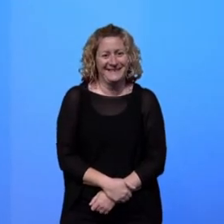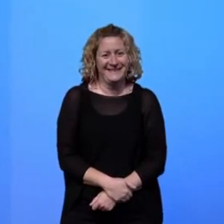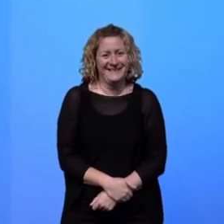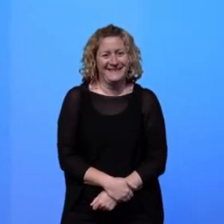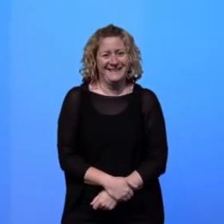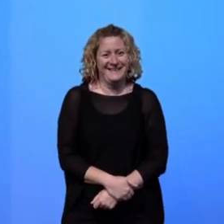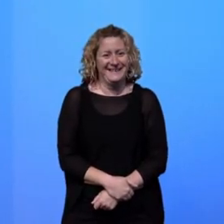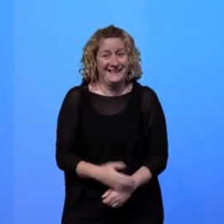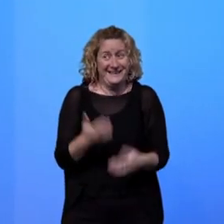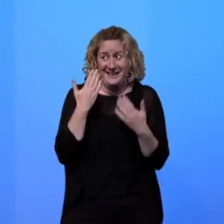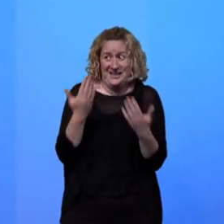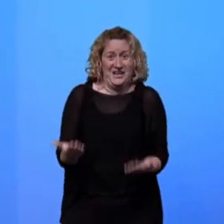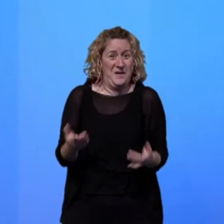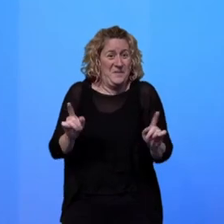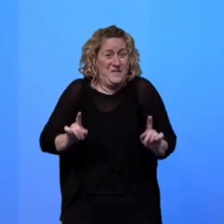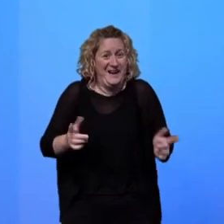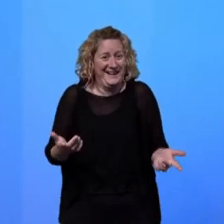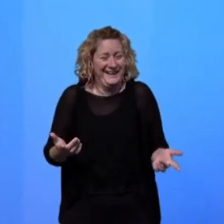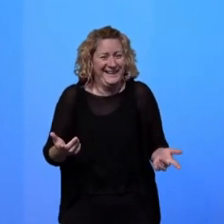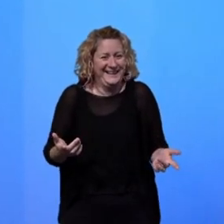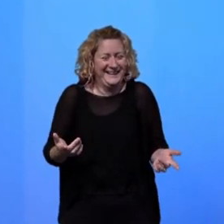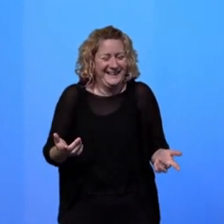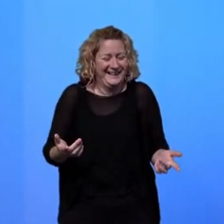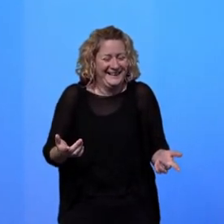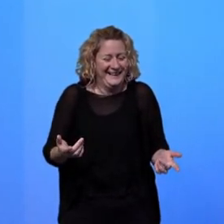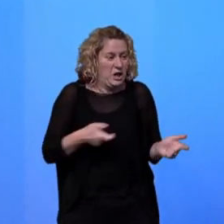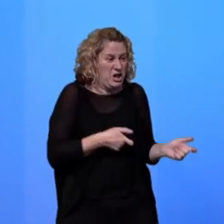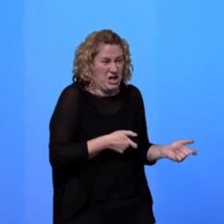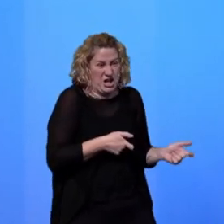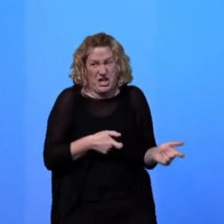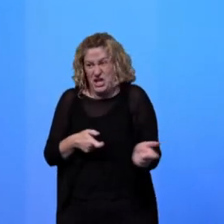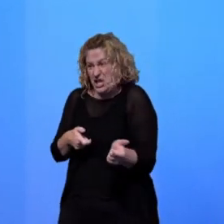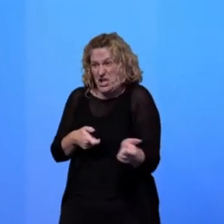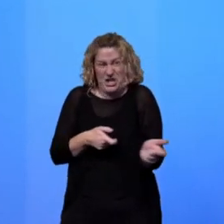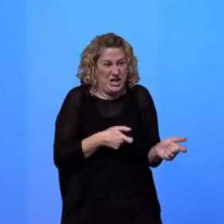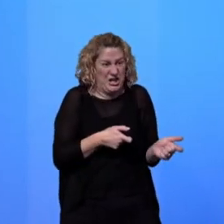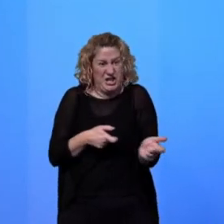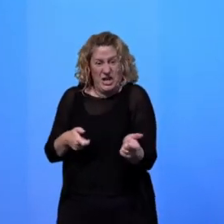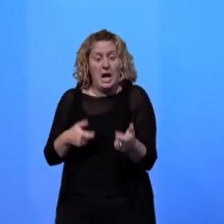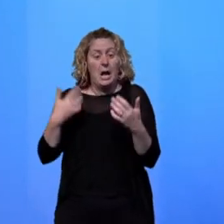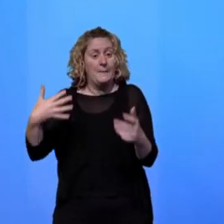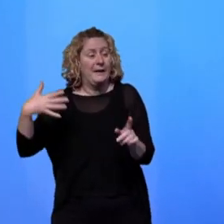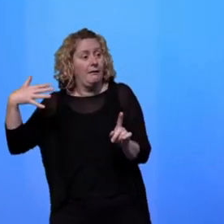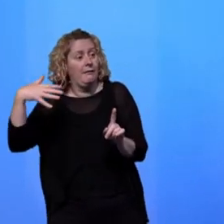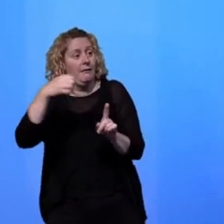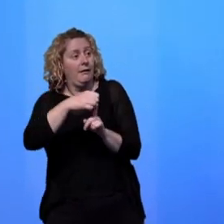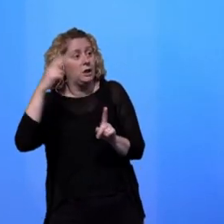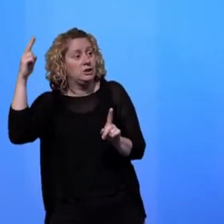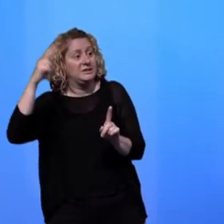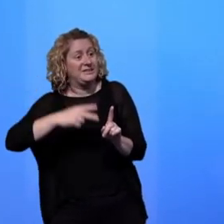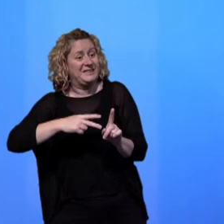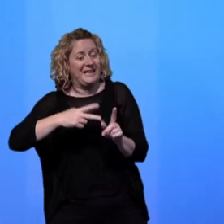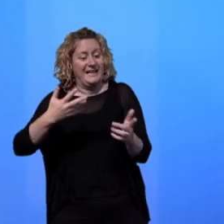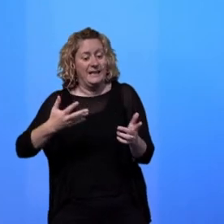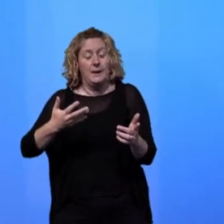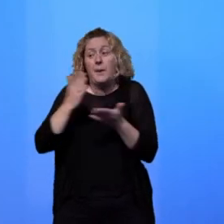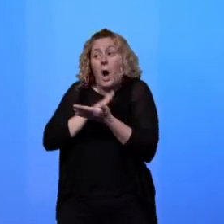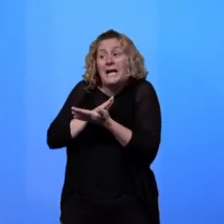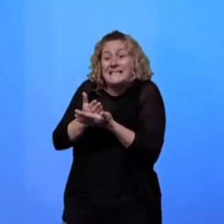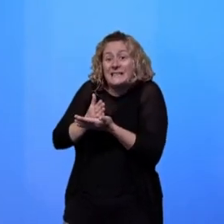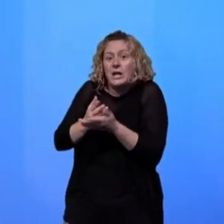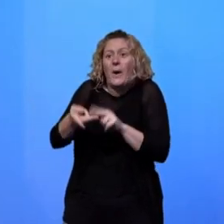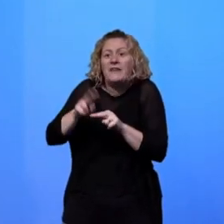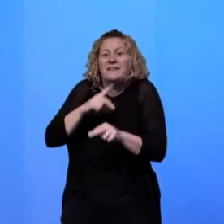What didn't he know? Apparently, he'd soaked a third of the school and the vice head had seen him do it. What he didn't know was whether he was going to admit he'd done